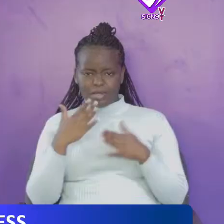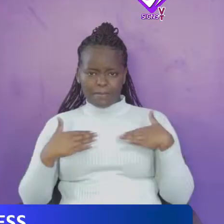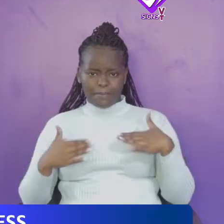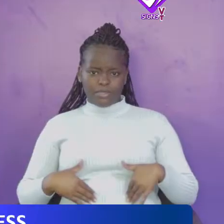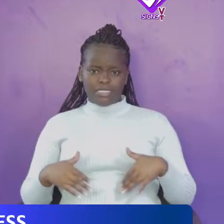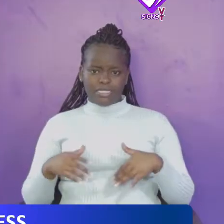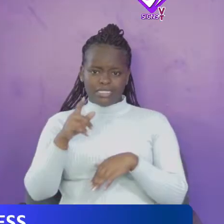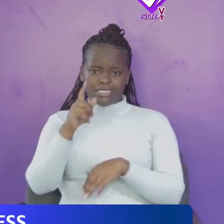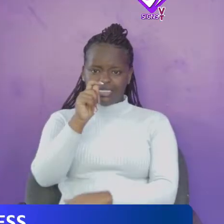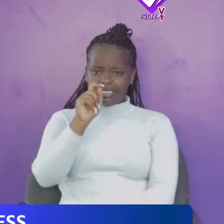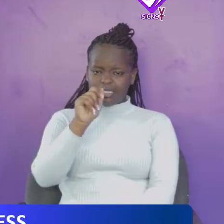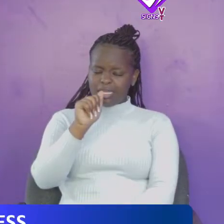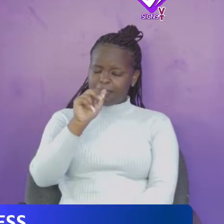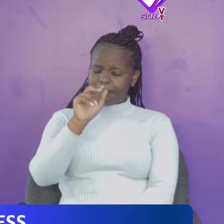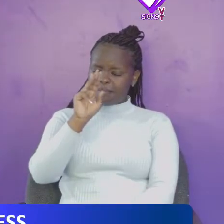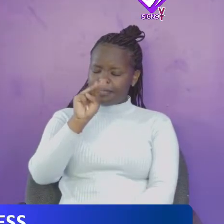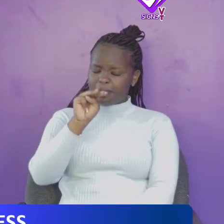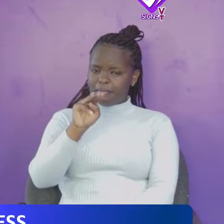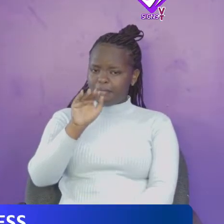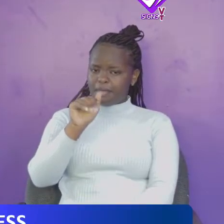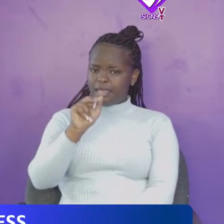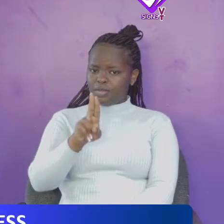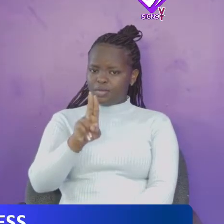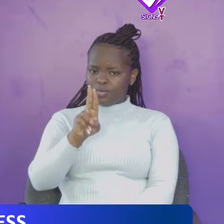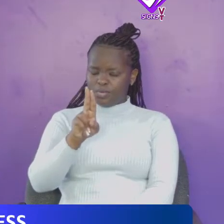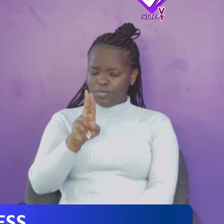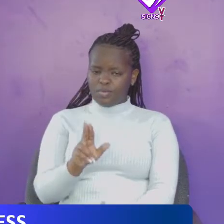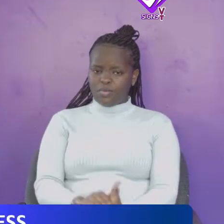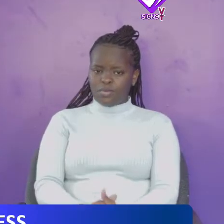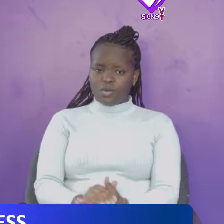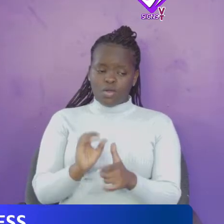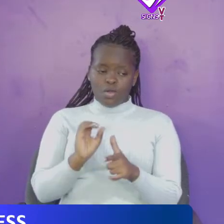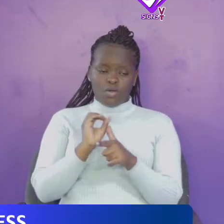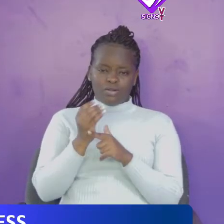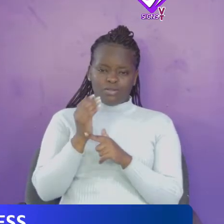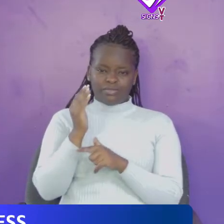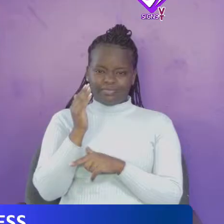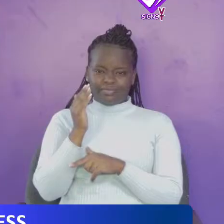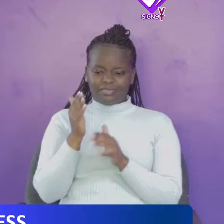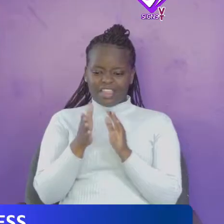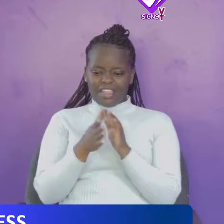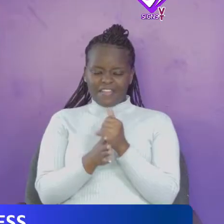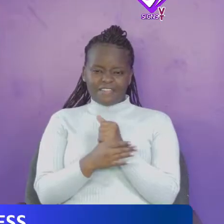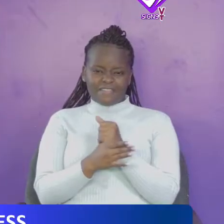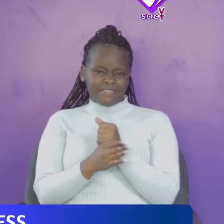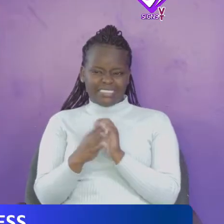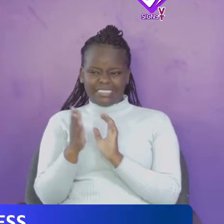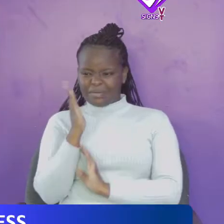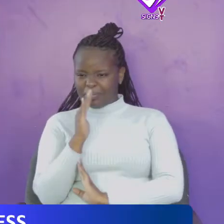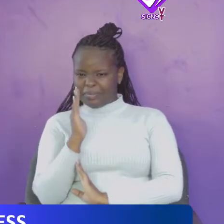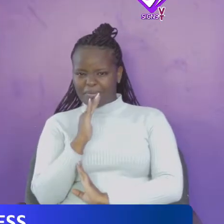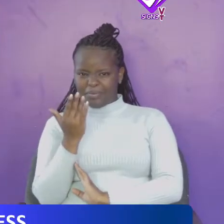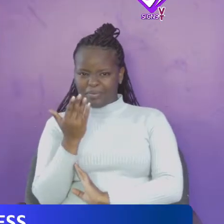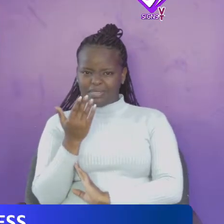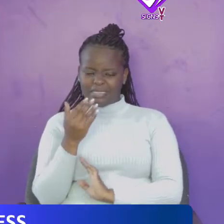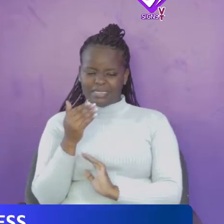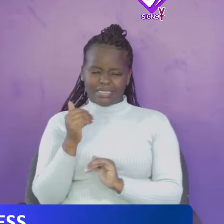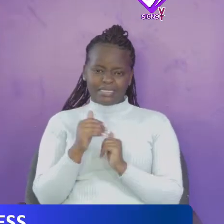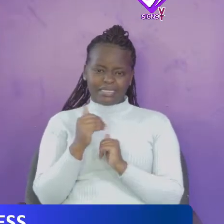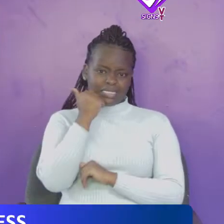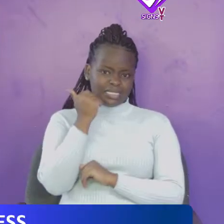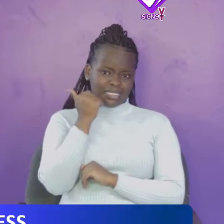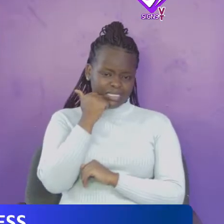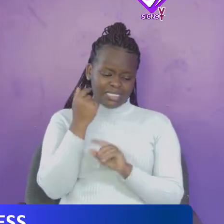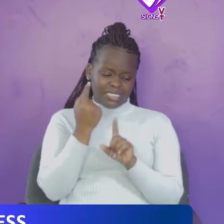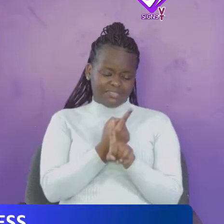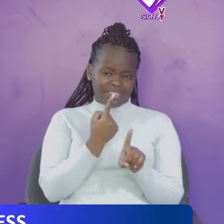TMAU, trimethyl-laminuria, TMAU, or fish odor syndrome. The smell may come from different areas, such